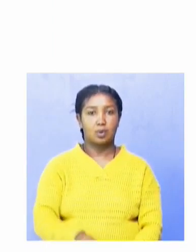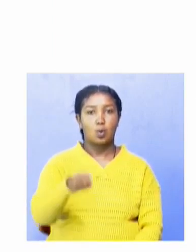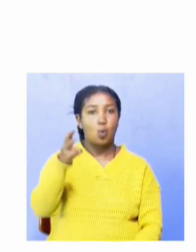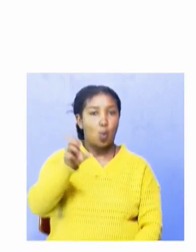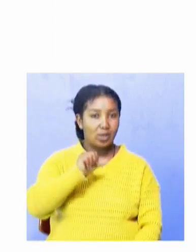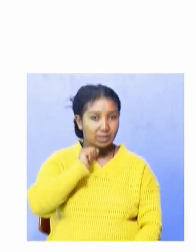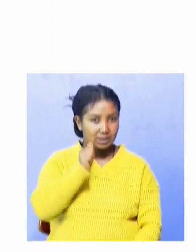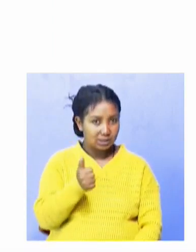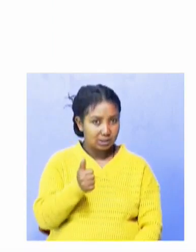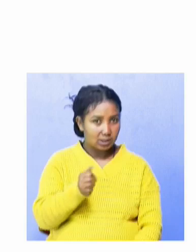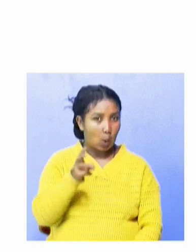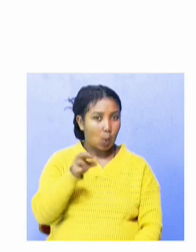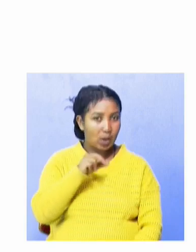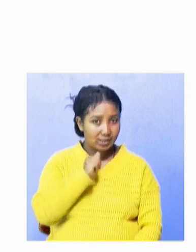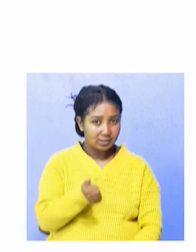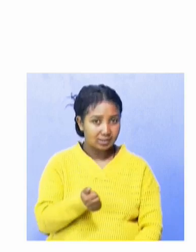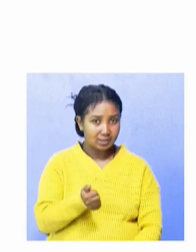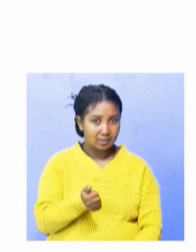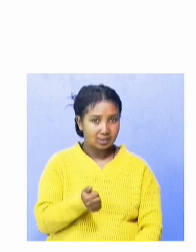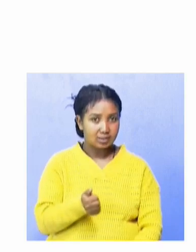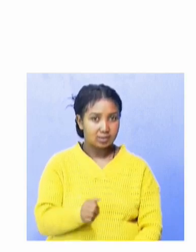wasn't or weren't